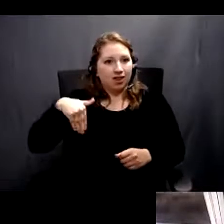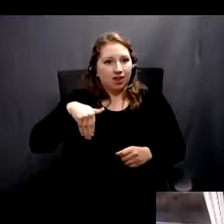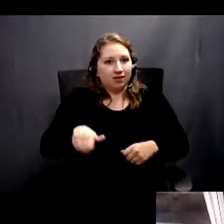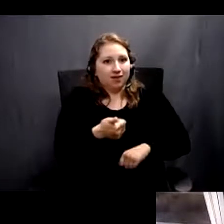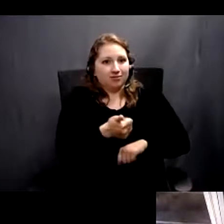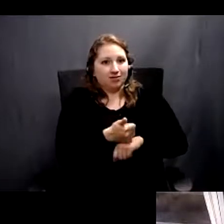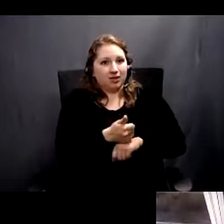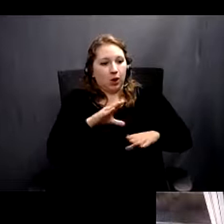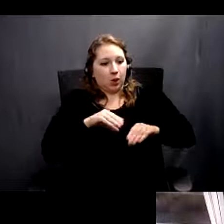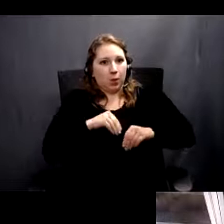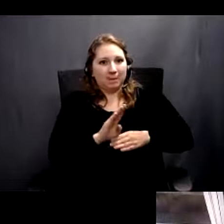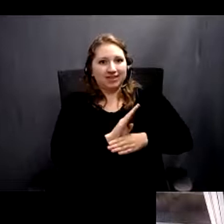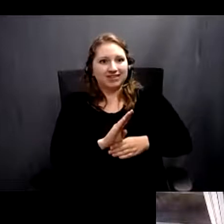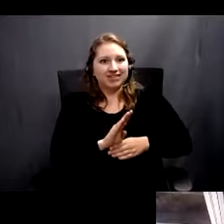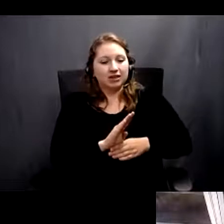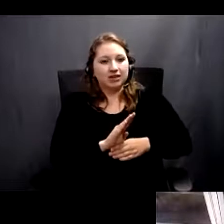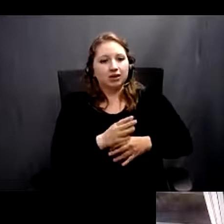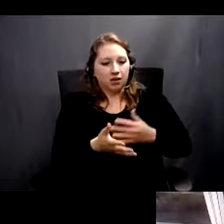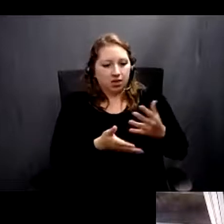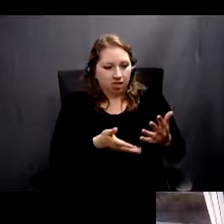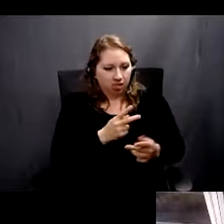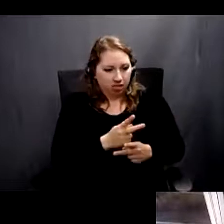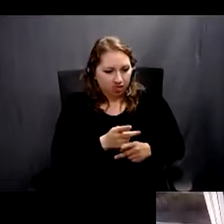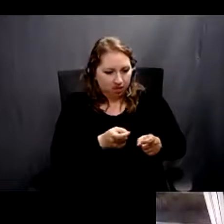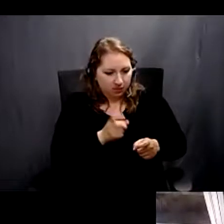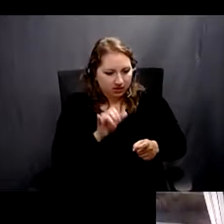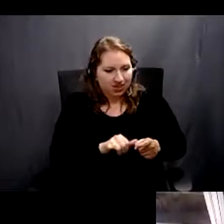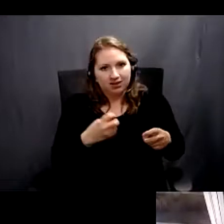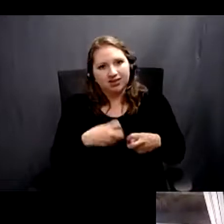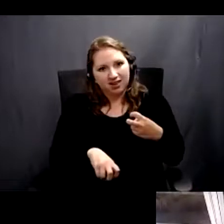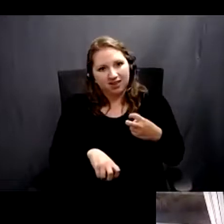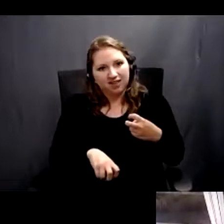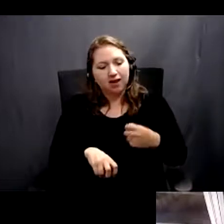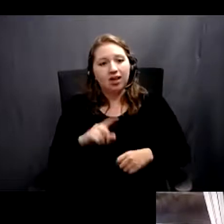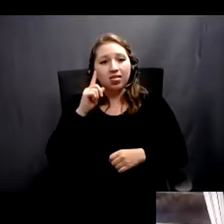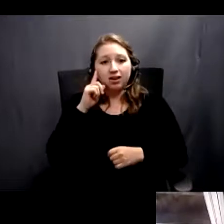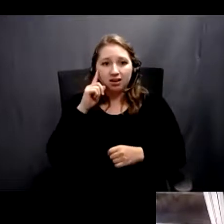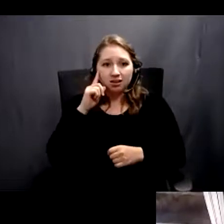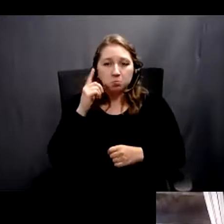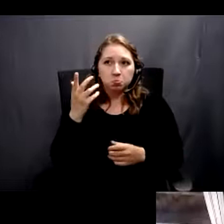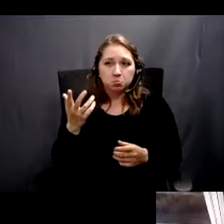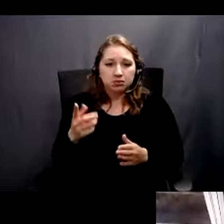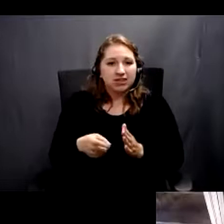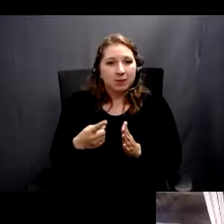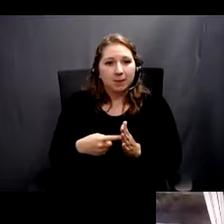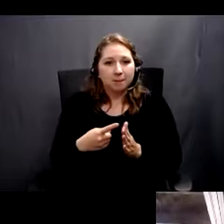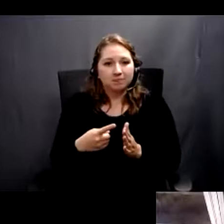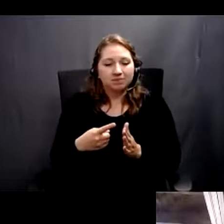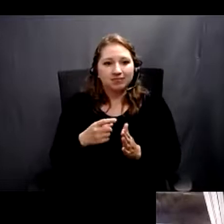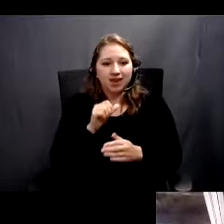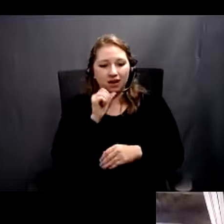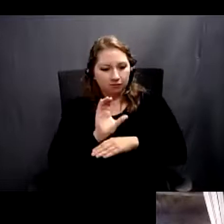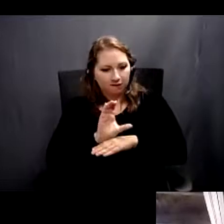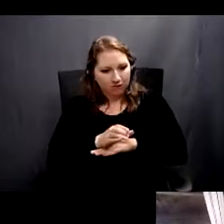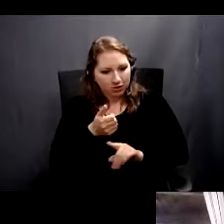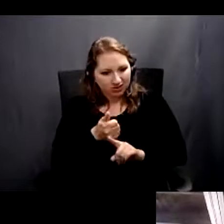before. So dealing with all of those things is hard, but I think sometimes it's kind of not forcing yourself to make a